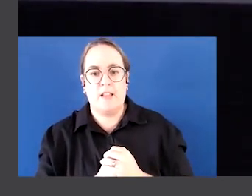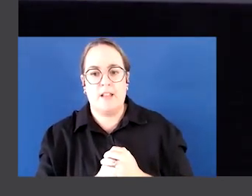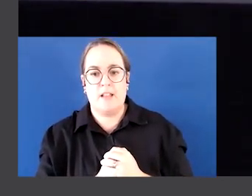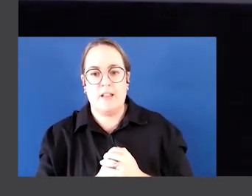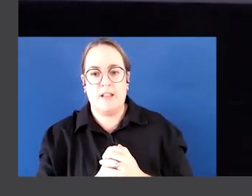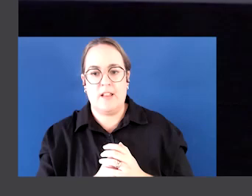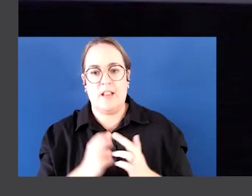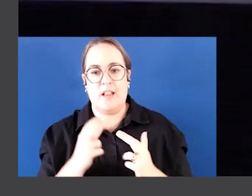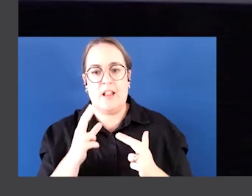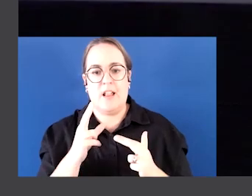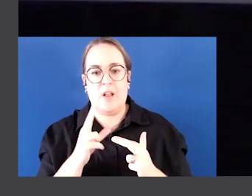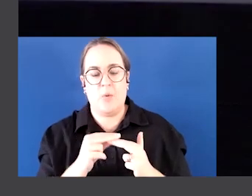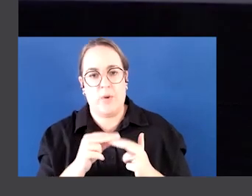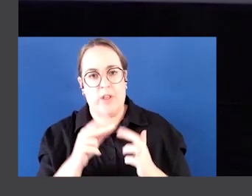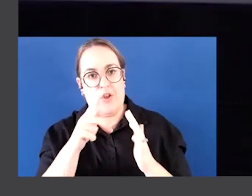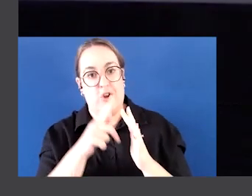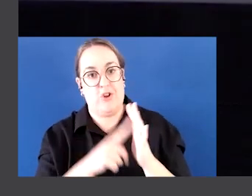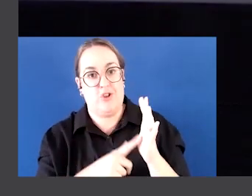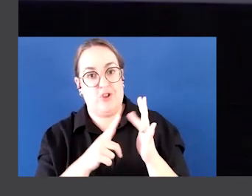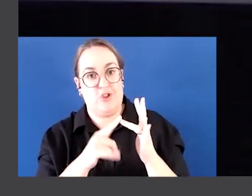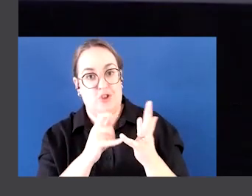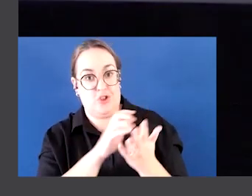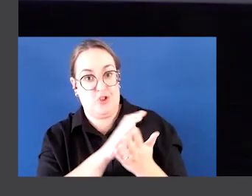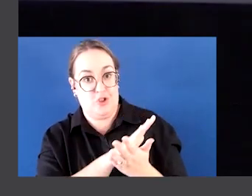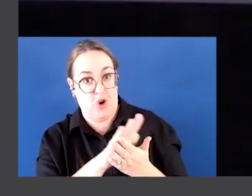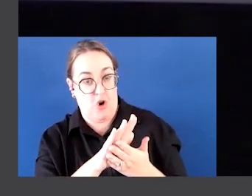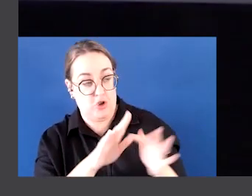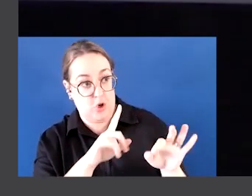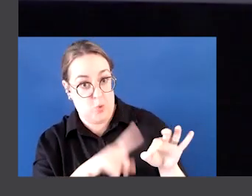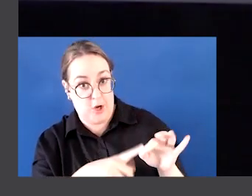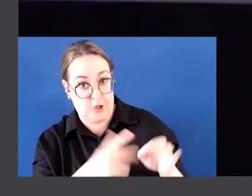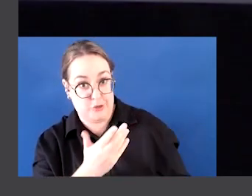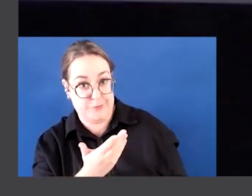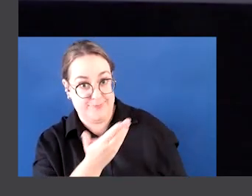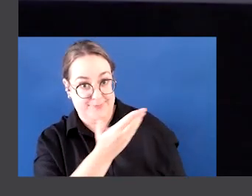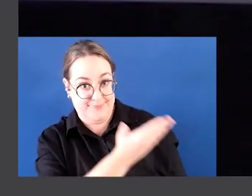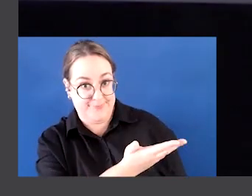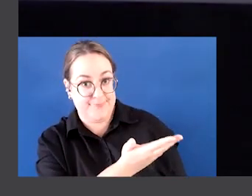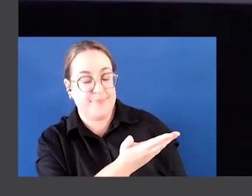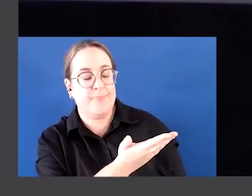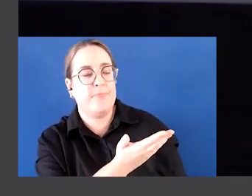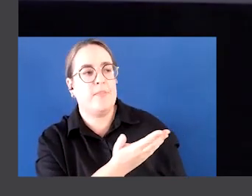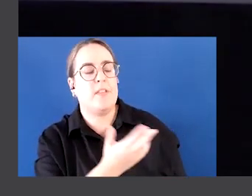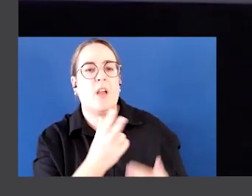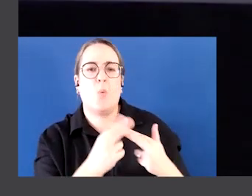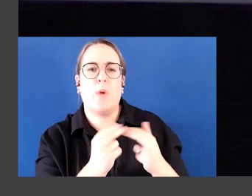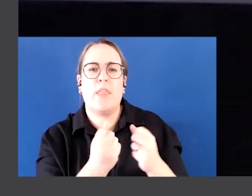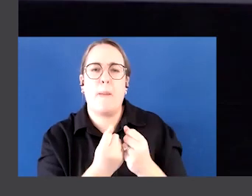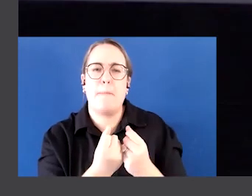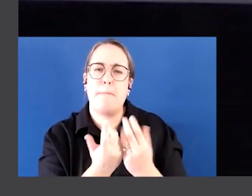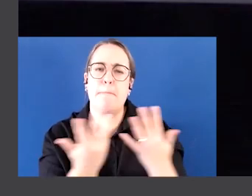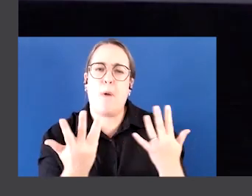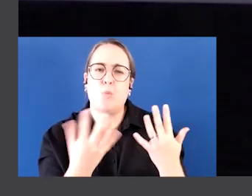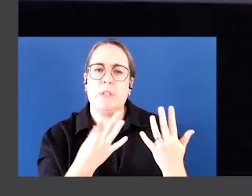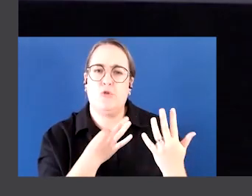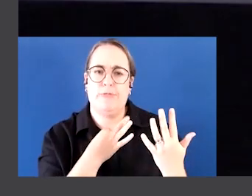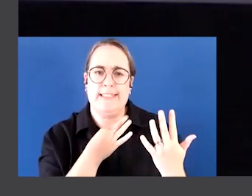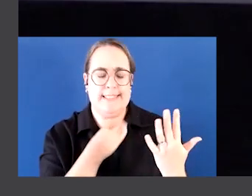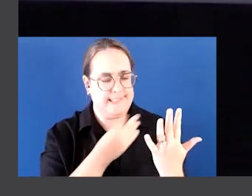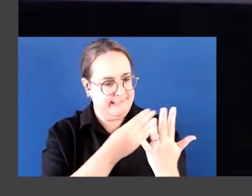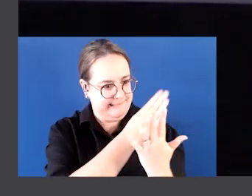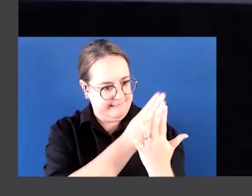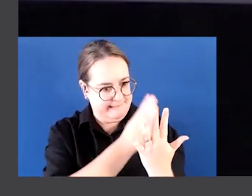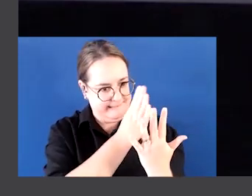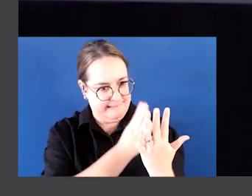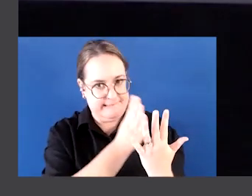for Dan, but I'm just in the interest of sharing it around, I'm going to go to Josh. For a multifaceted risk,